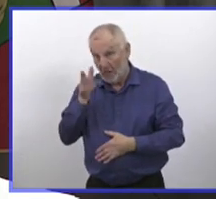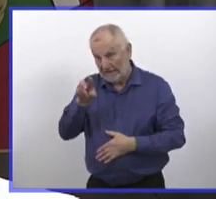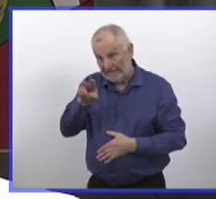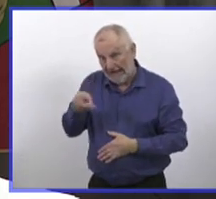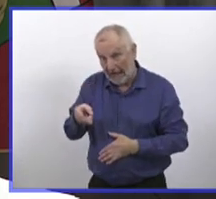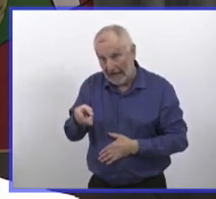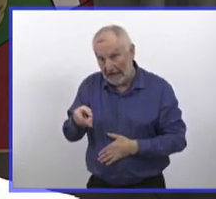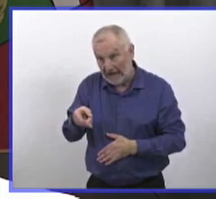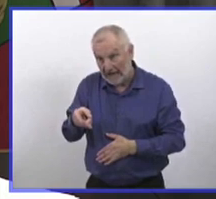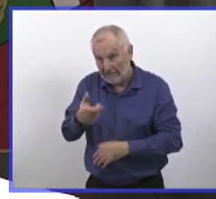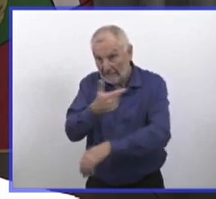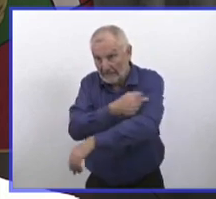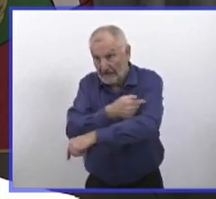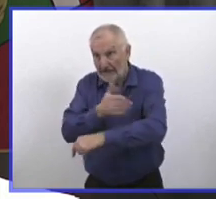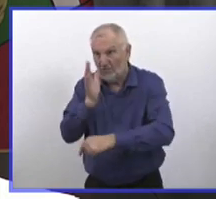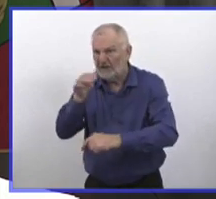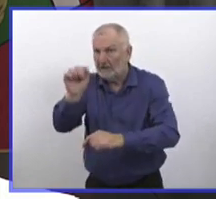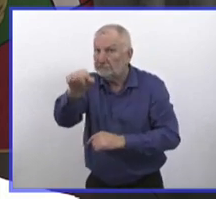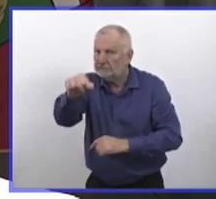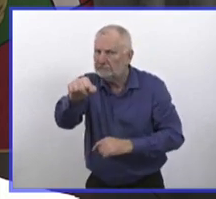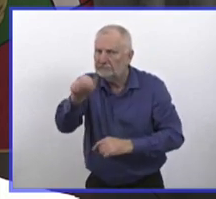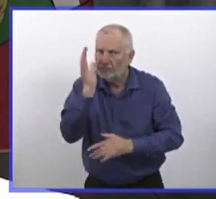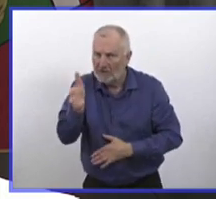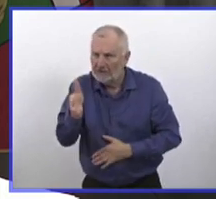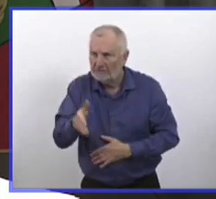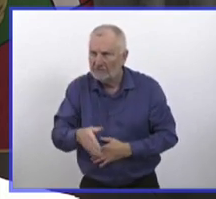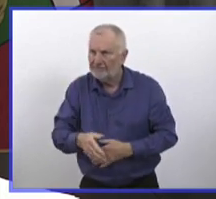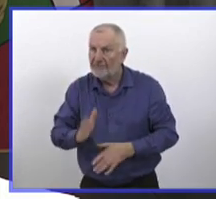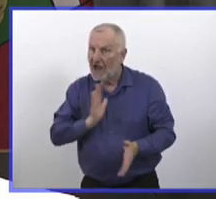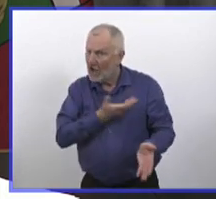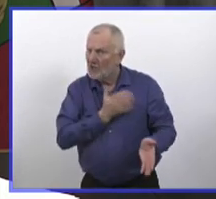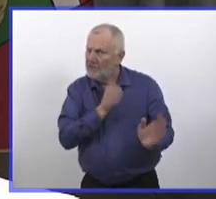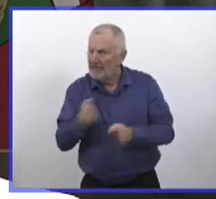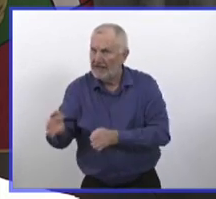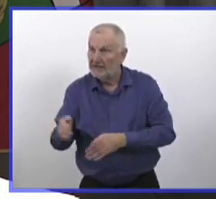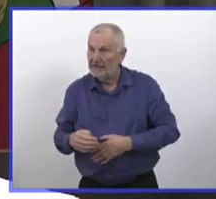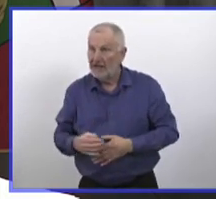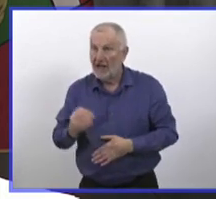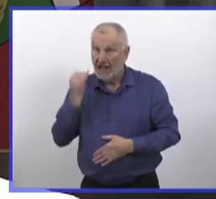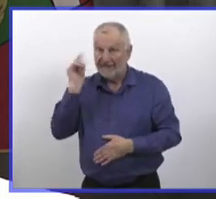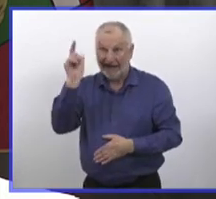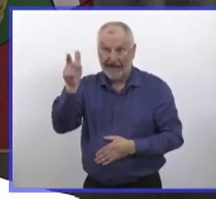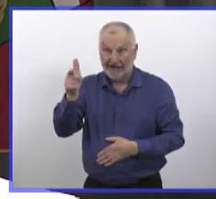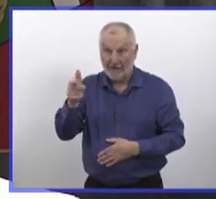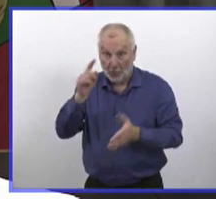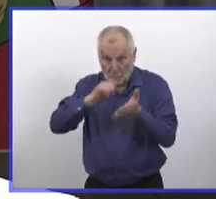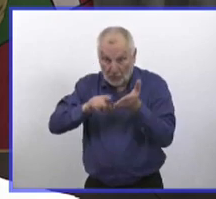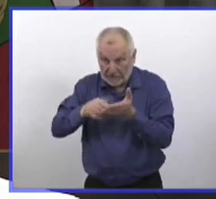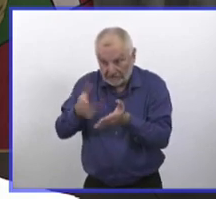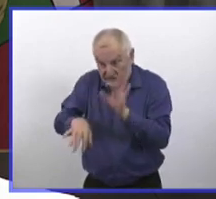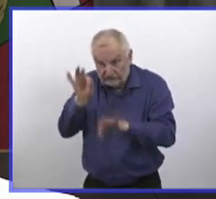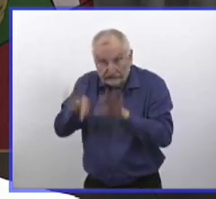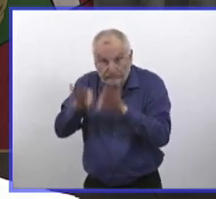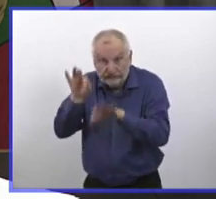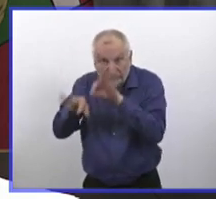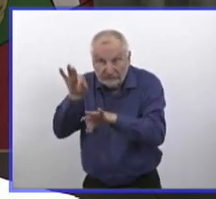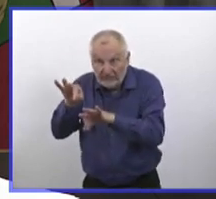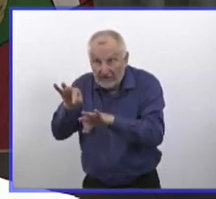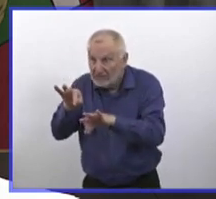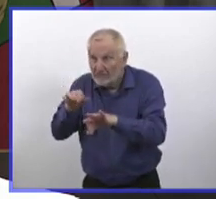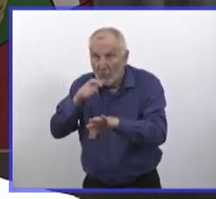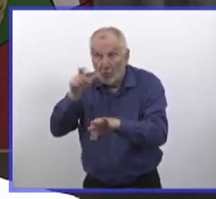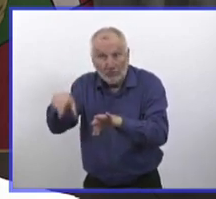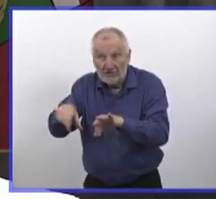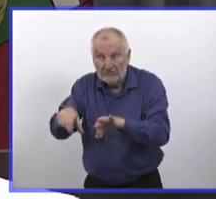we suddenly saw something in the literature that showed us a different path made more sense. And we feel quite